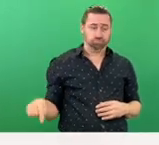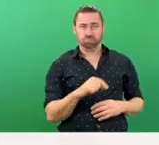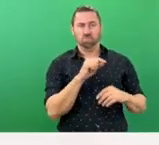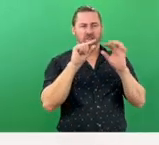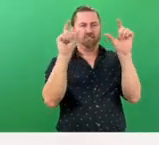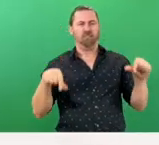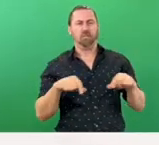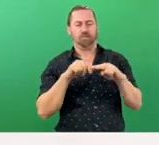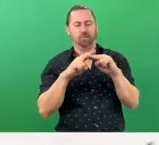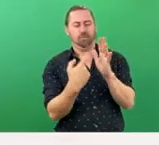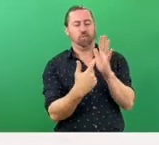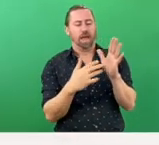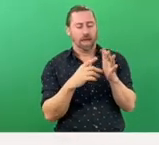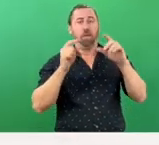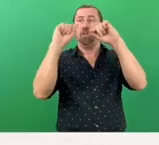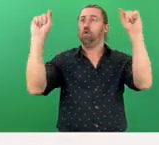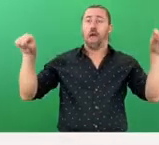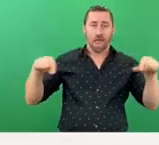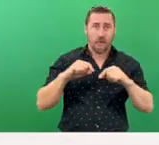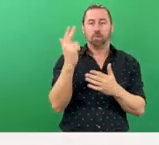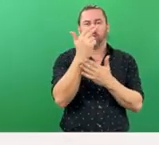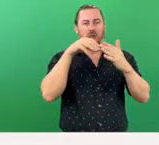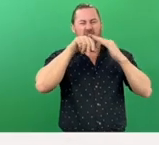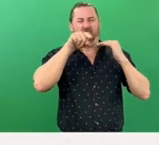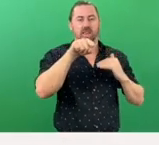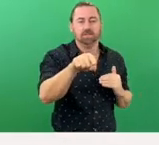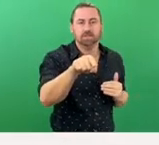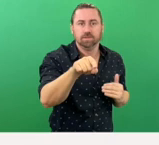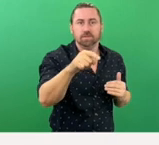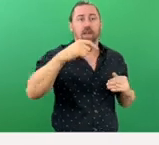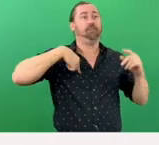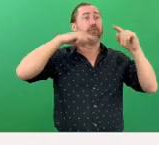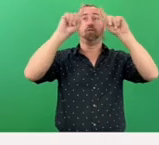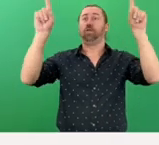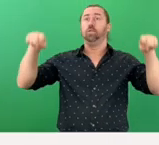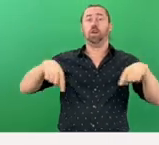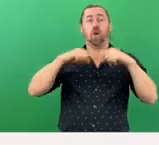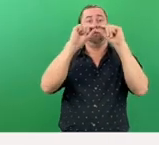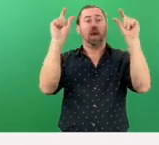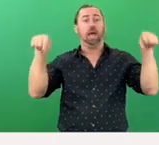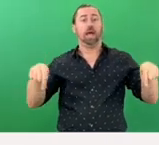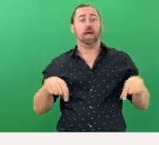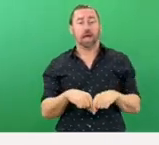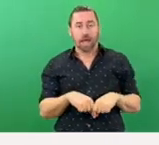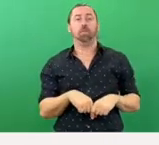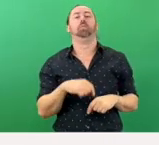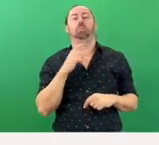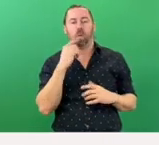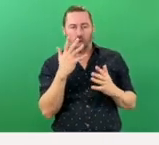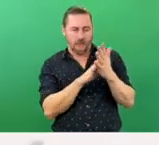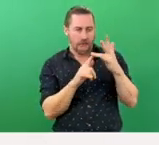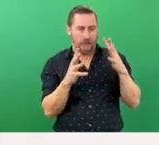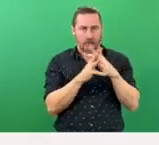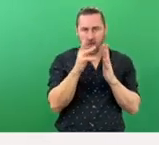a frame and then drawing within that frame. Because if you give yourself that framing device, you're going to be much more sensitive